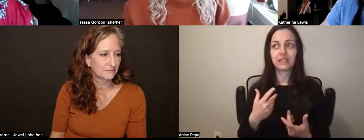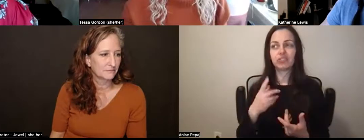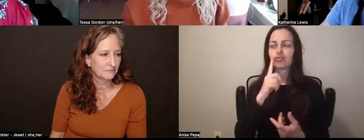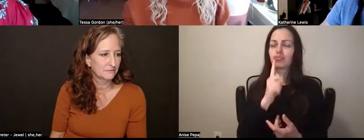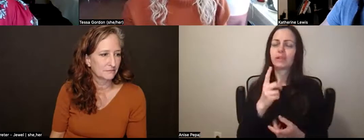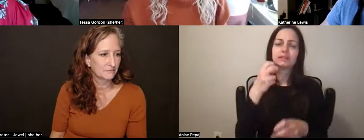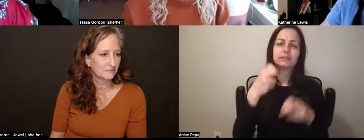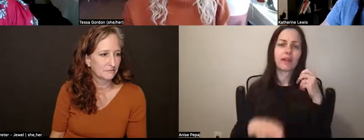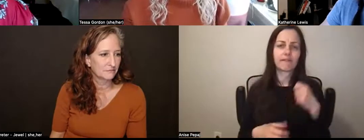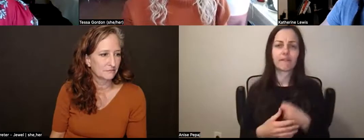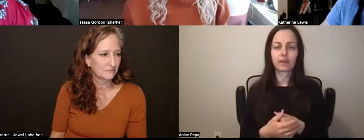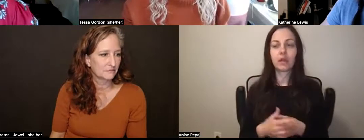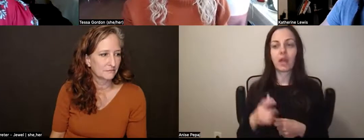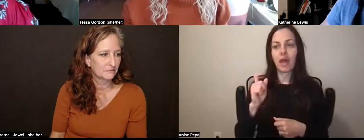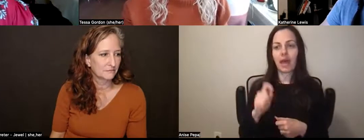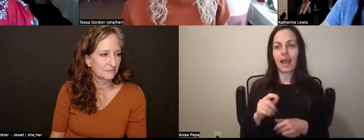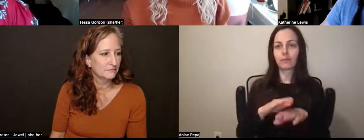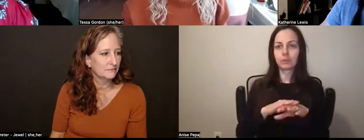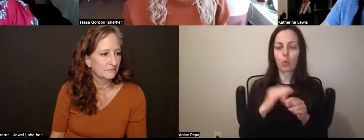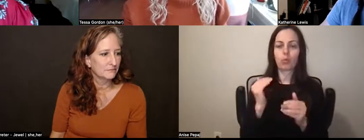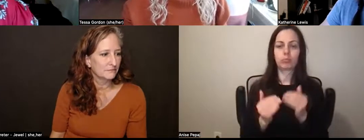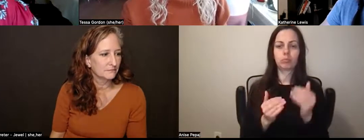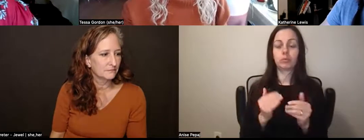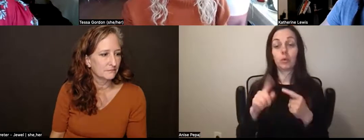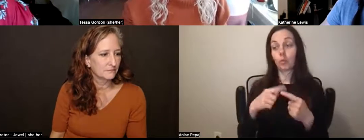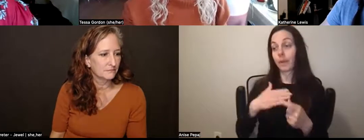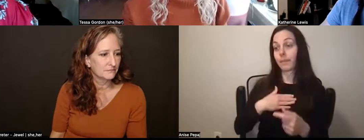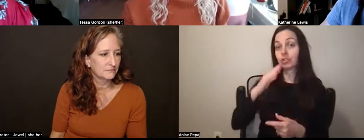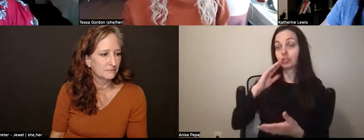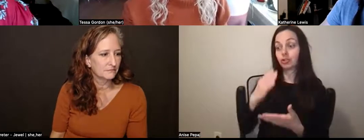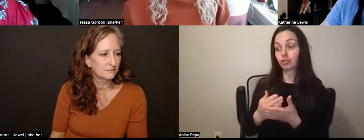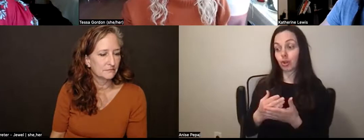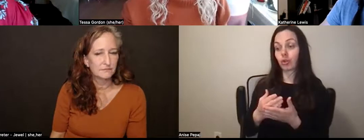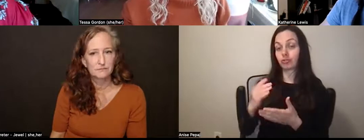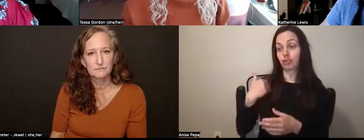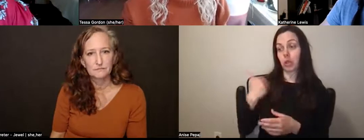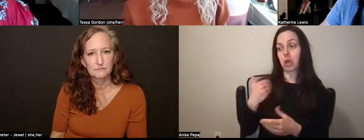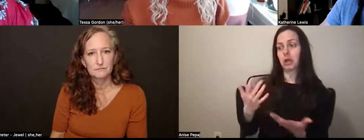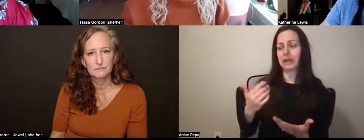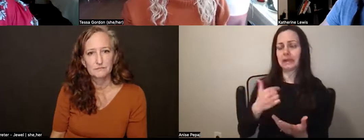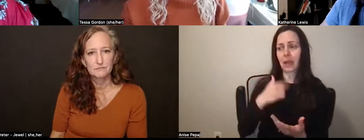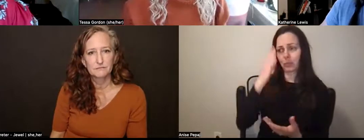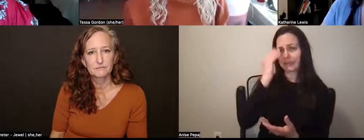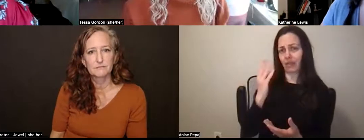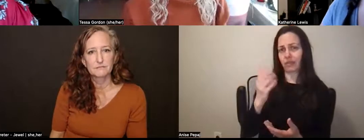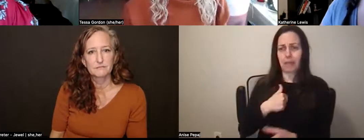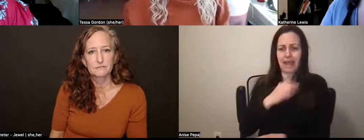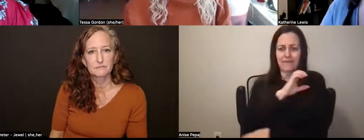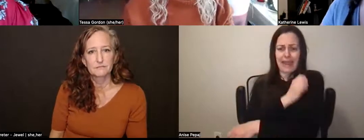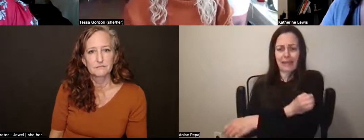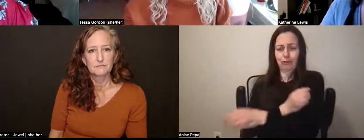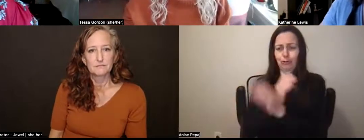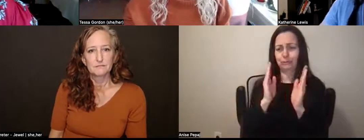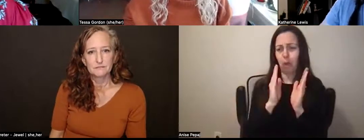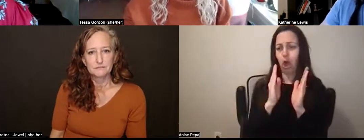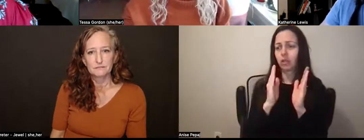mean, I really have to pace myself. When my daughters were young, I'd be like, I have an energy bank and it's only this, you know, it's this much when it's full, but I'm like right